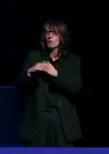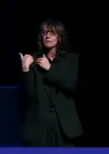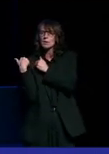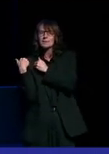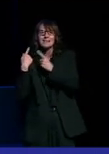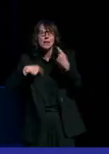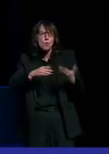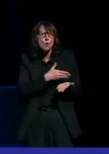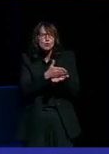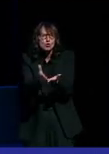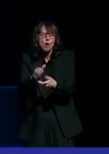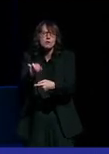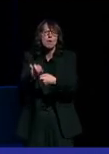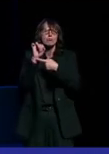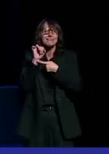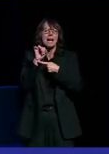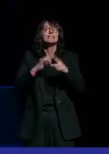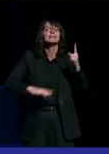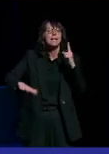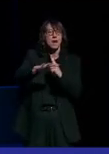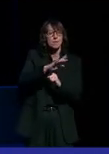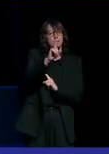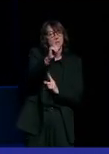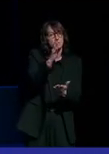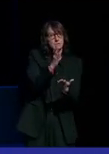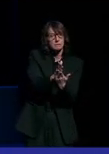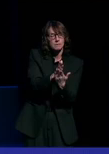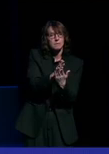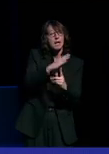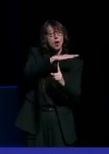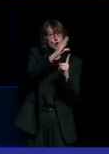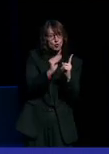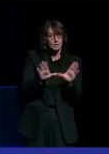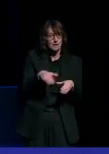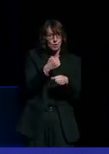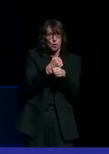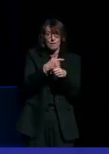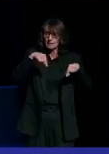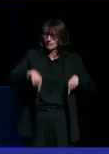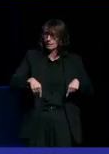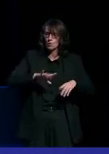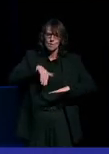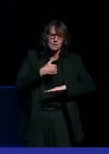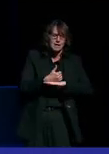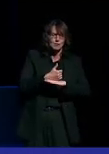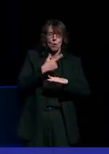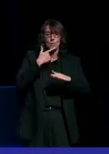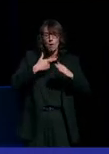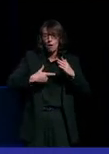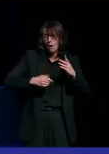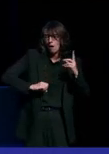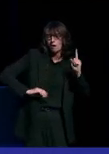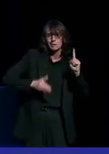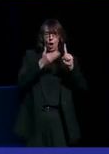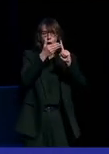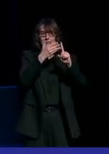we all share to protect the environment, because it is this Conservative government that has put in place world-leading targets to